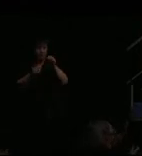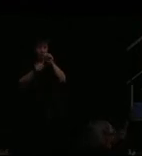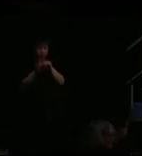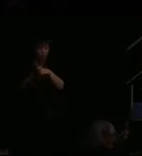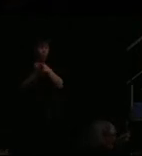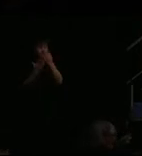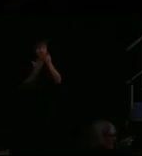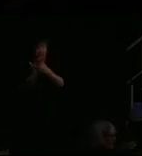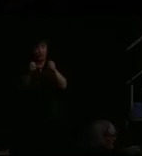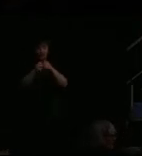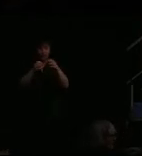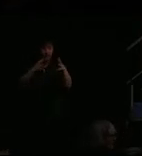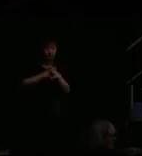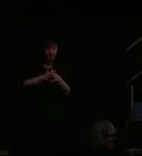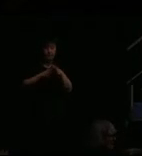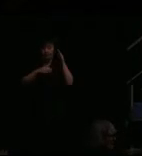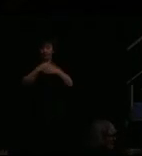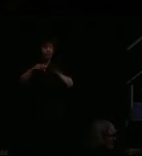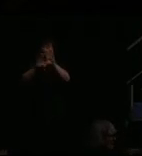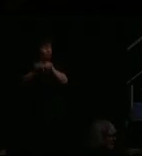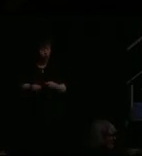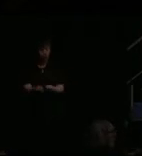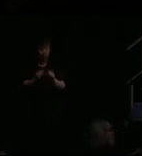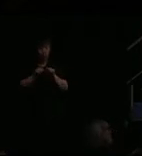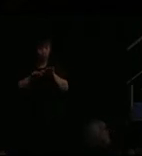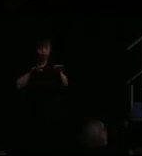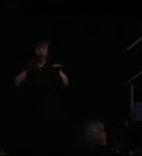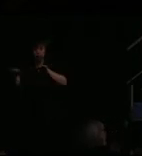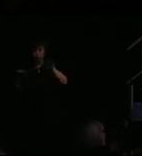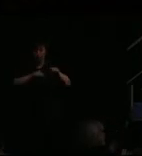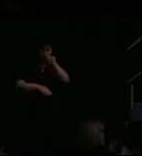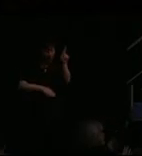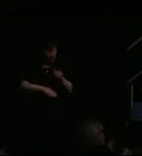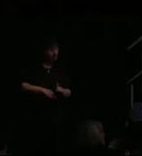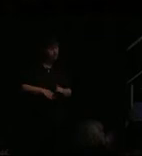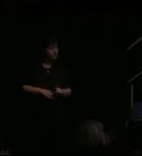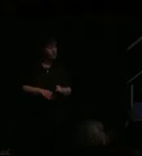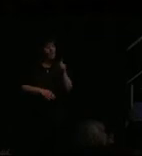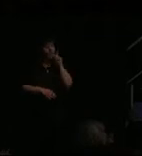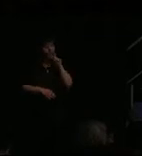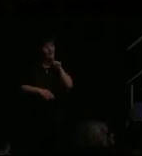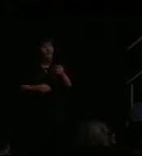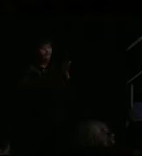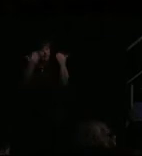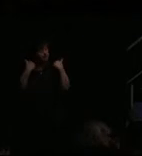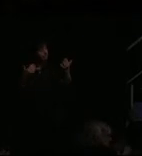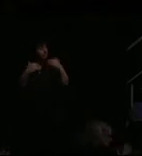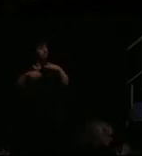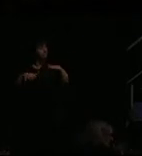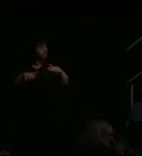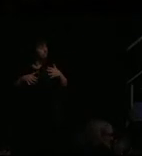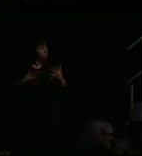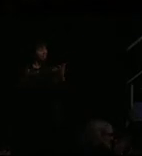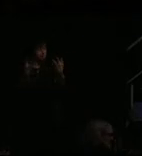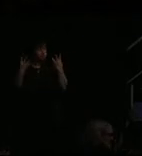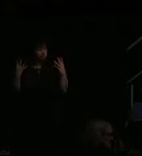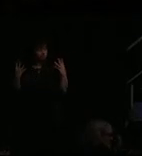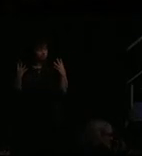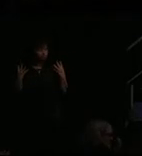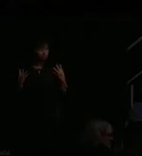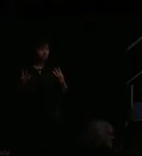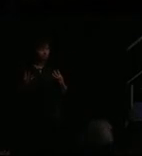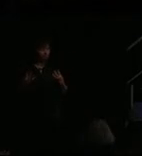in Bedworth, but that's never going to stop us reaching out to other people. So come on, lovely ladies. What an amazing team. And I'm going to